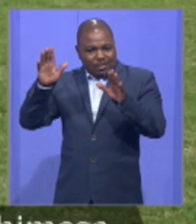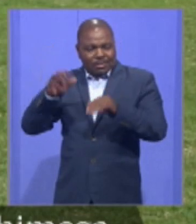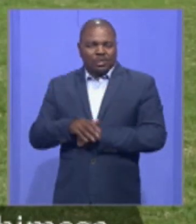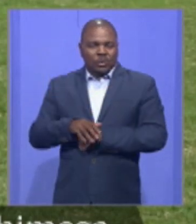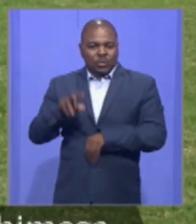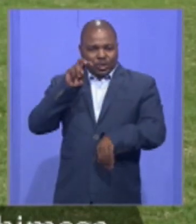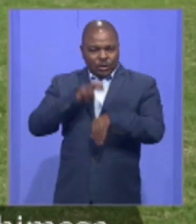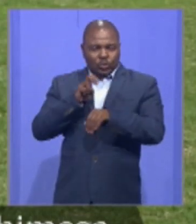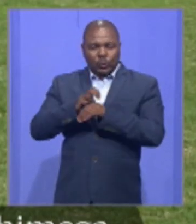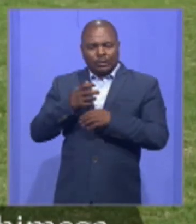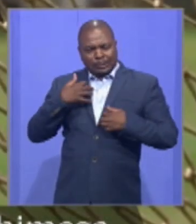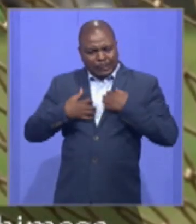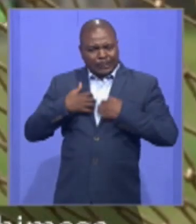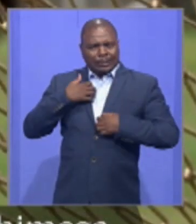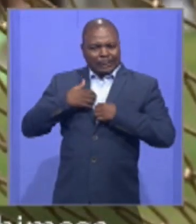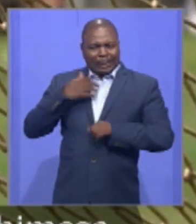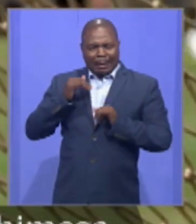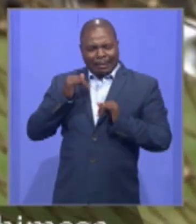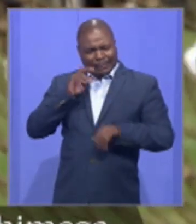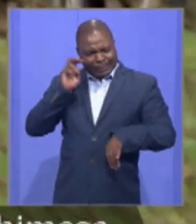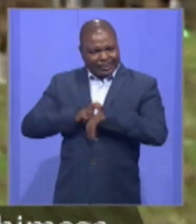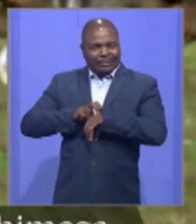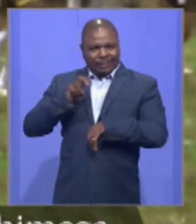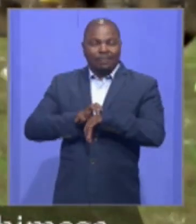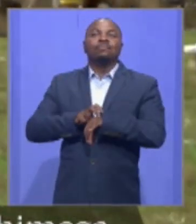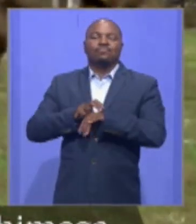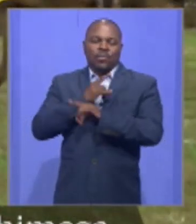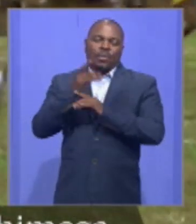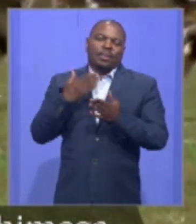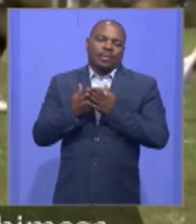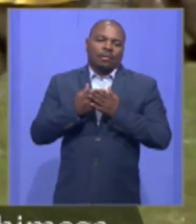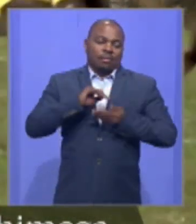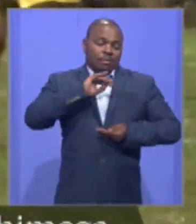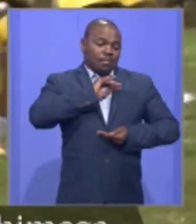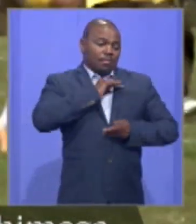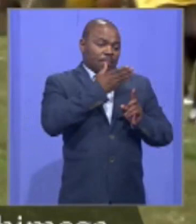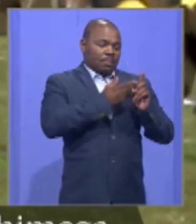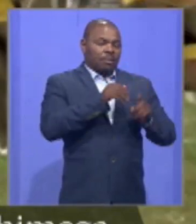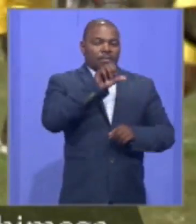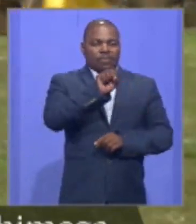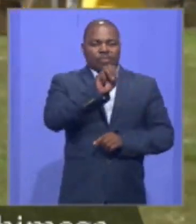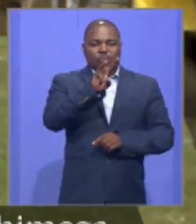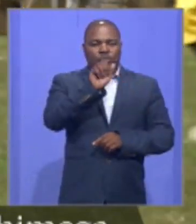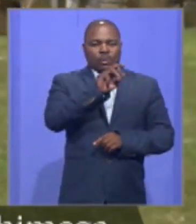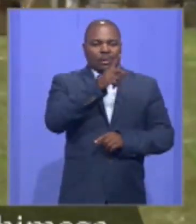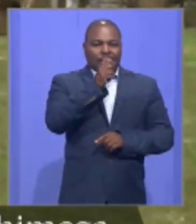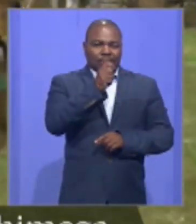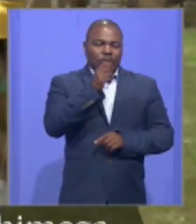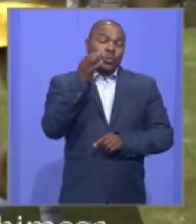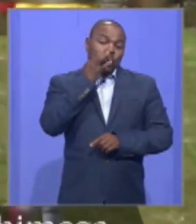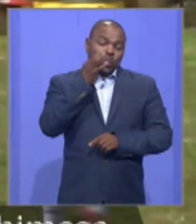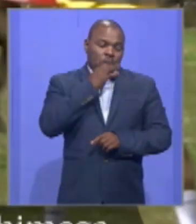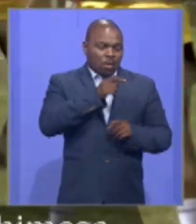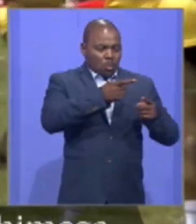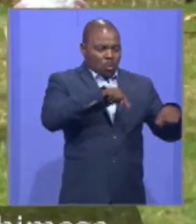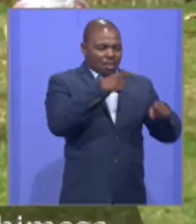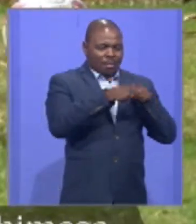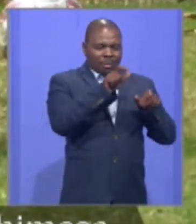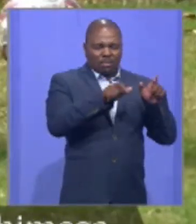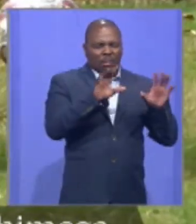down to how badly we want it. Go sa le bjalo moswara dino wa banyana Kalen Swart o re ba raloki ba na le